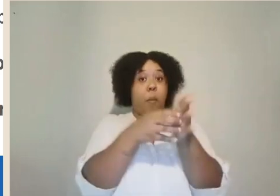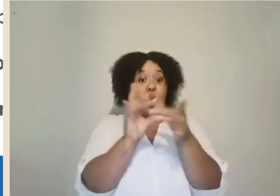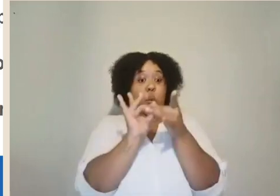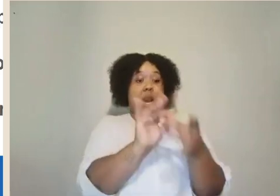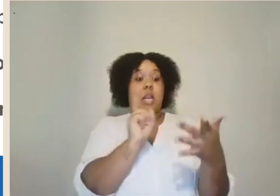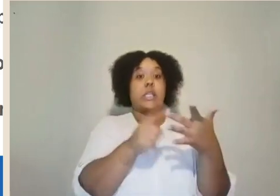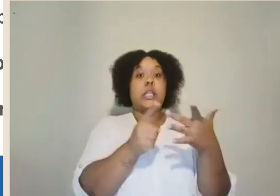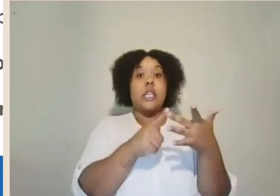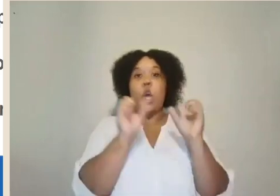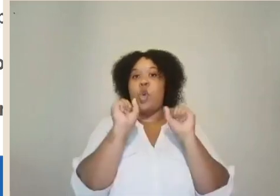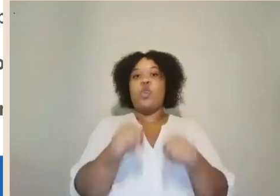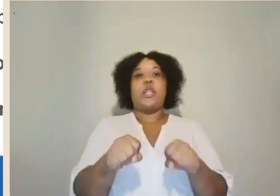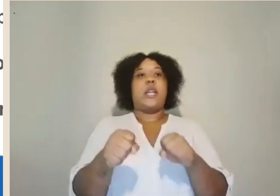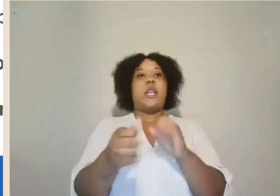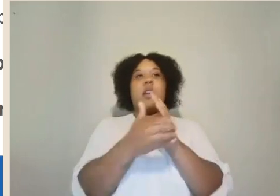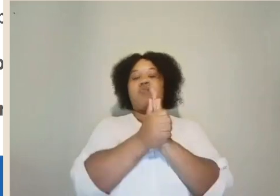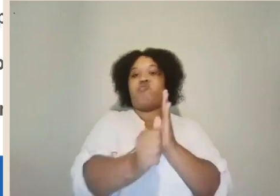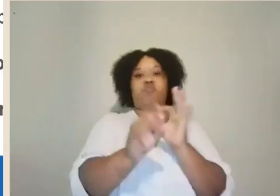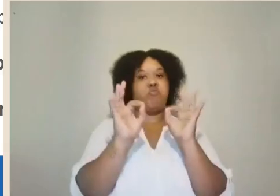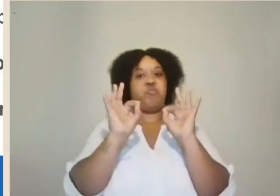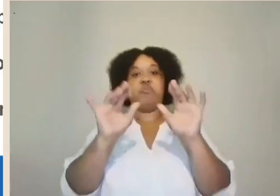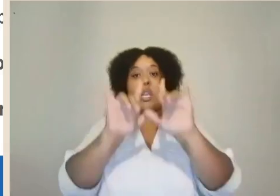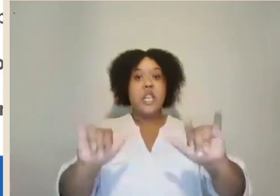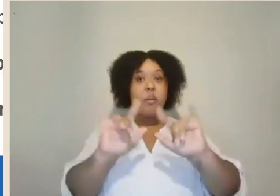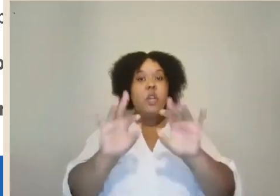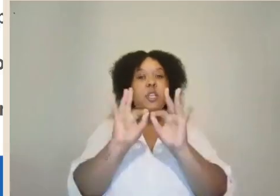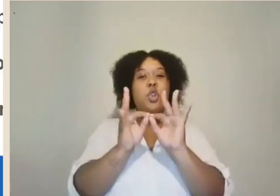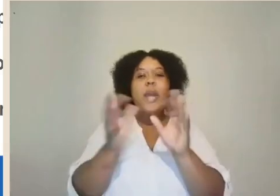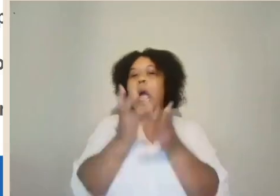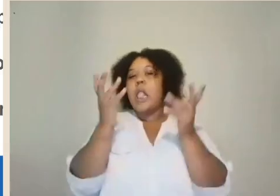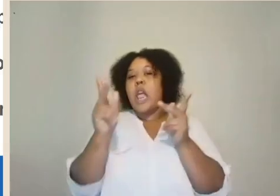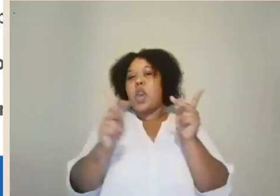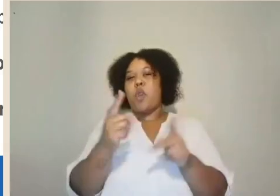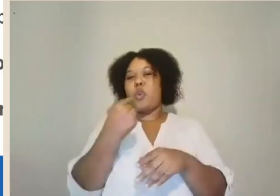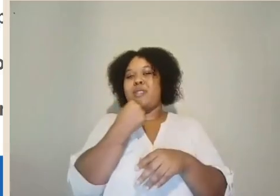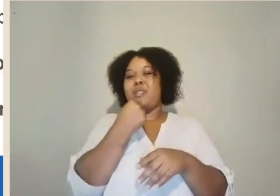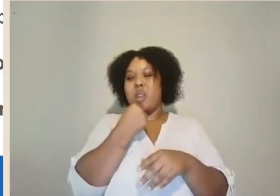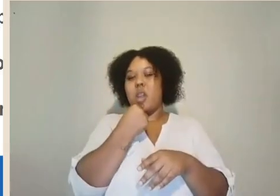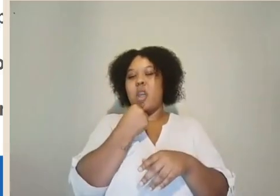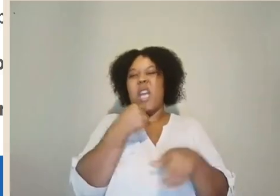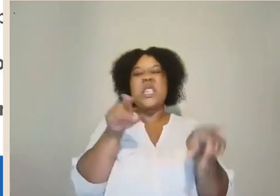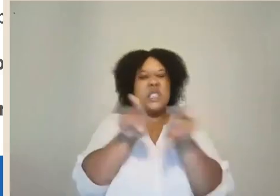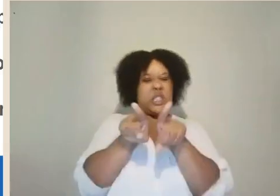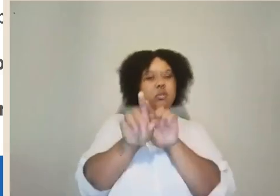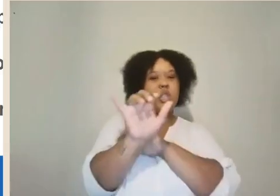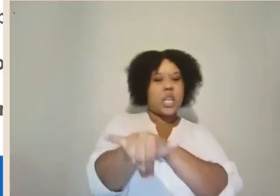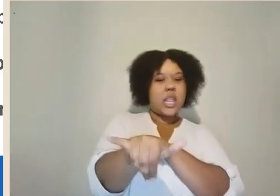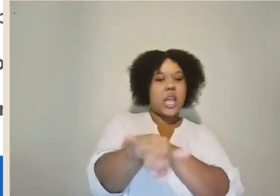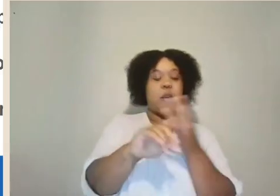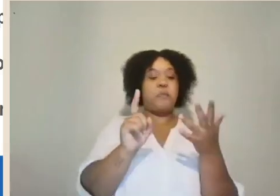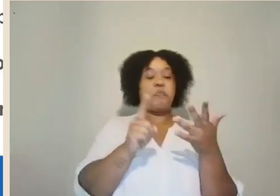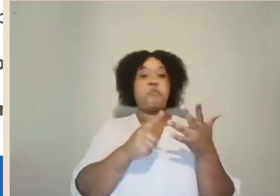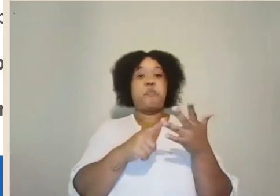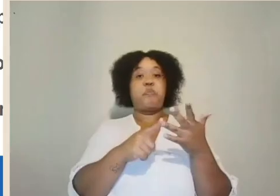master simultaneous interpreting as well. And a lot of people were saying something similar to this. For us, we call this career